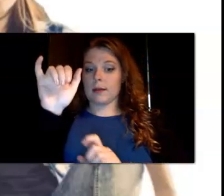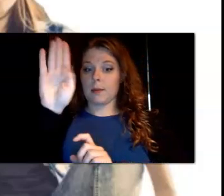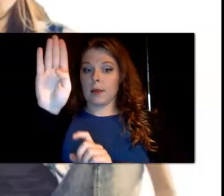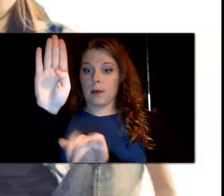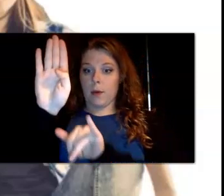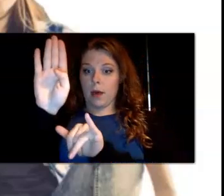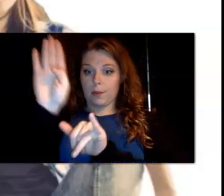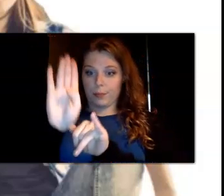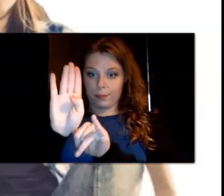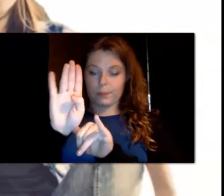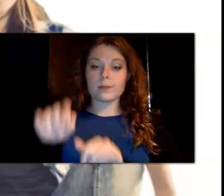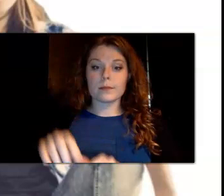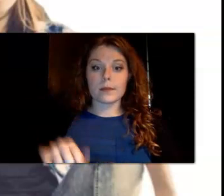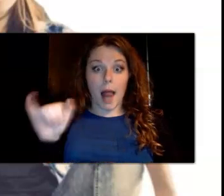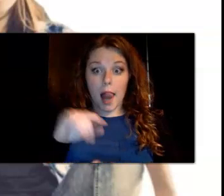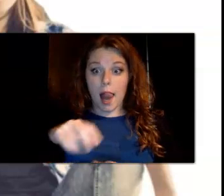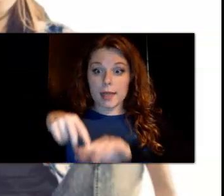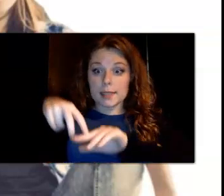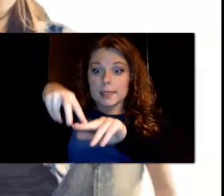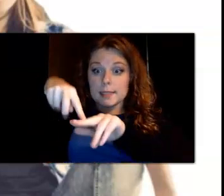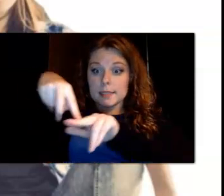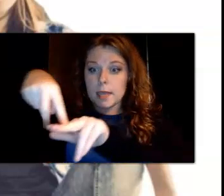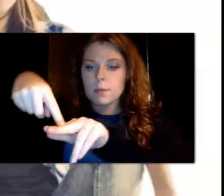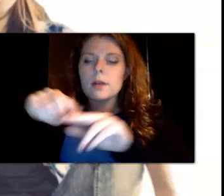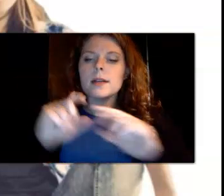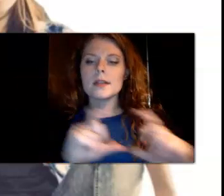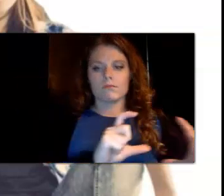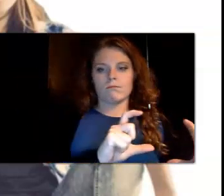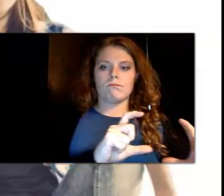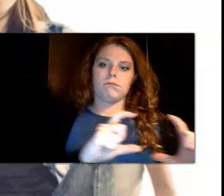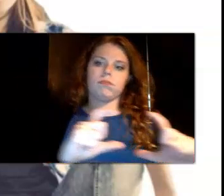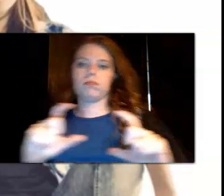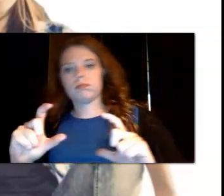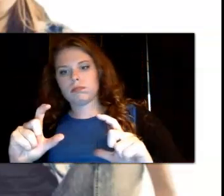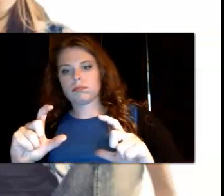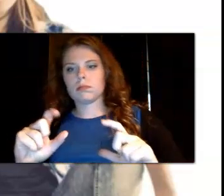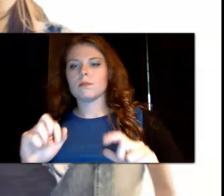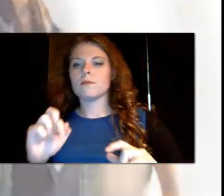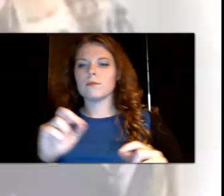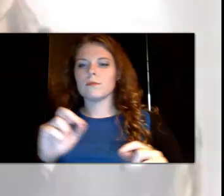y-coordinate. Just like a skateboarder, a translation is a slide from one location to another.